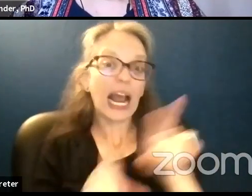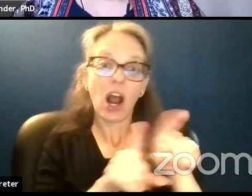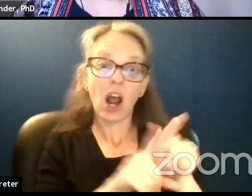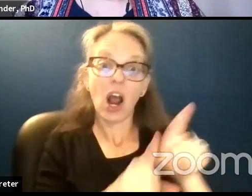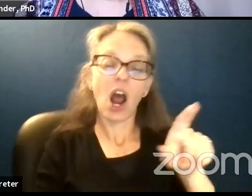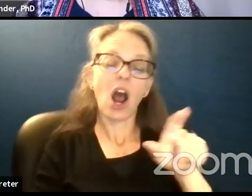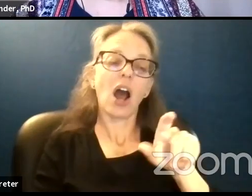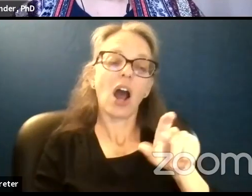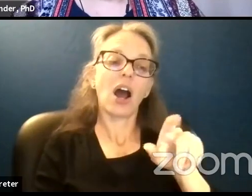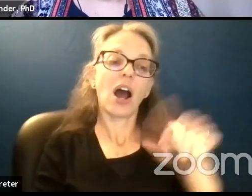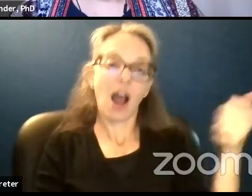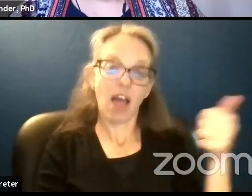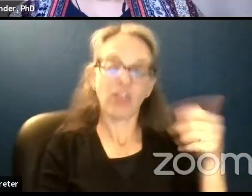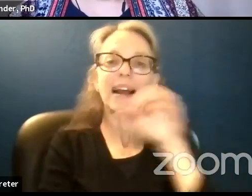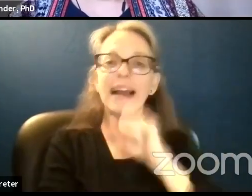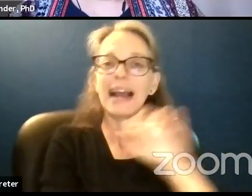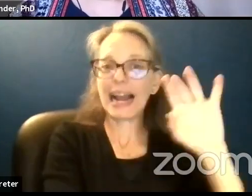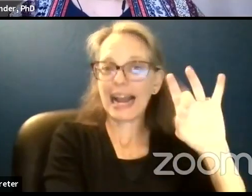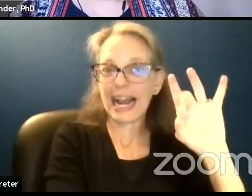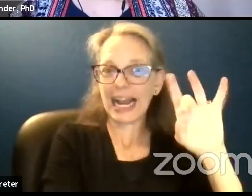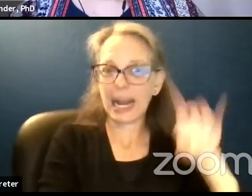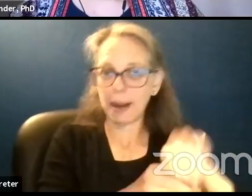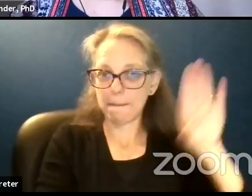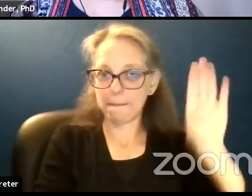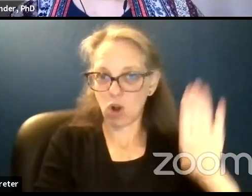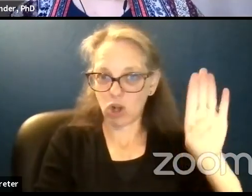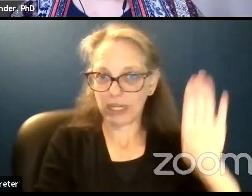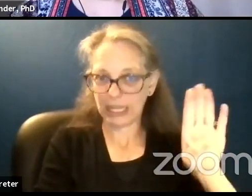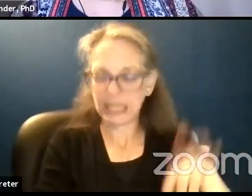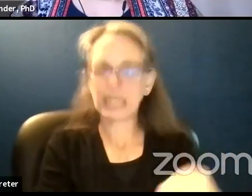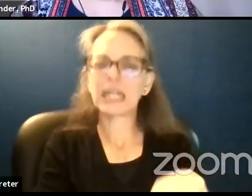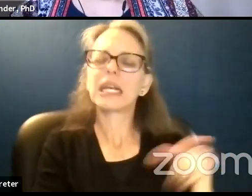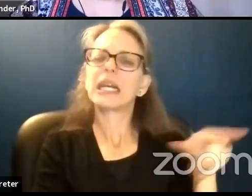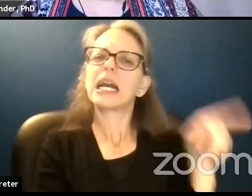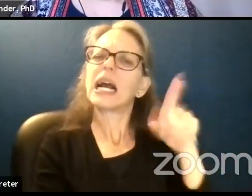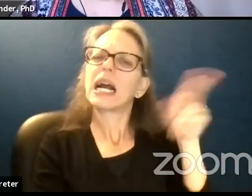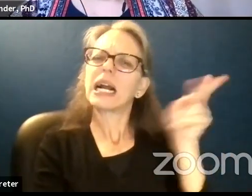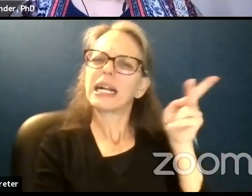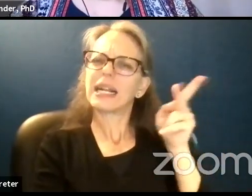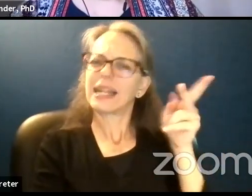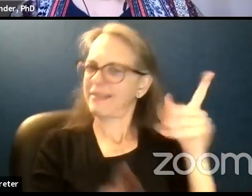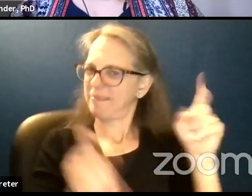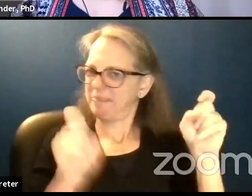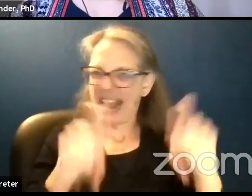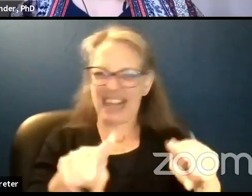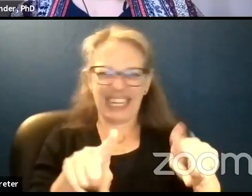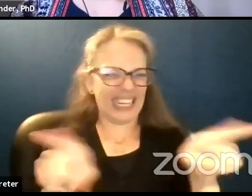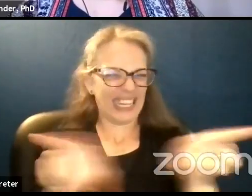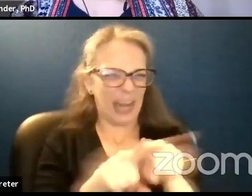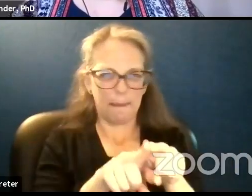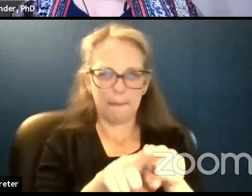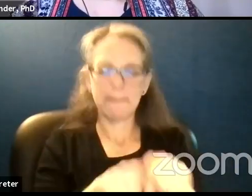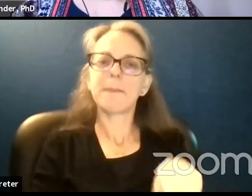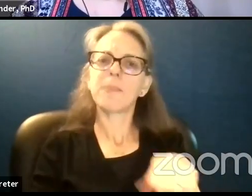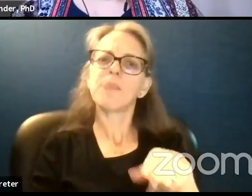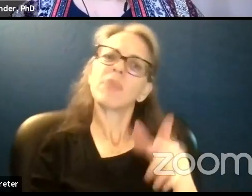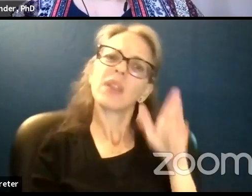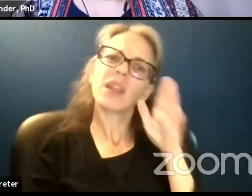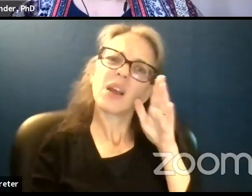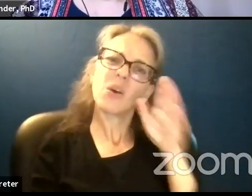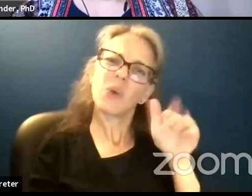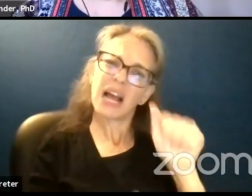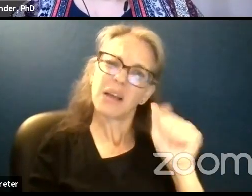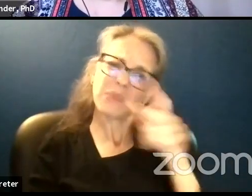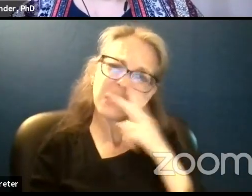Charlie who is 8 years old in Boston, would like to know, they asked the same question. Will I get to see my cousins